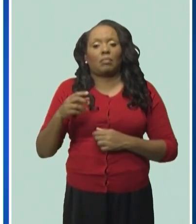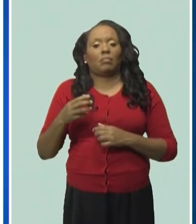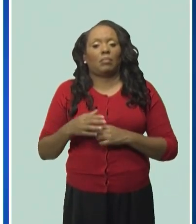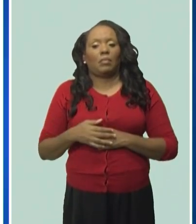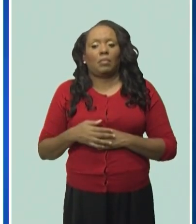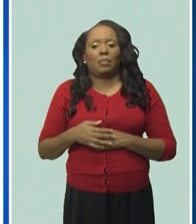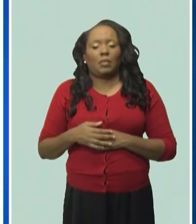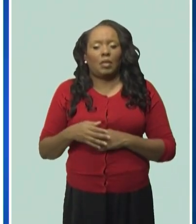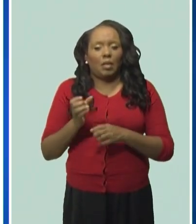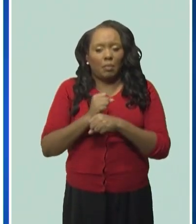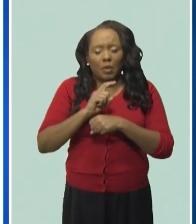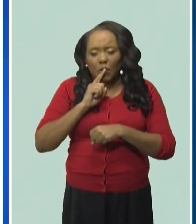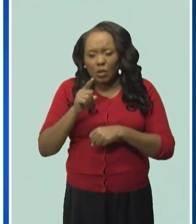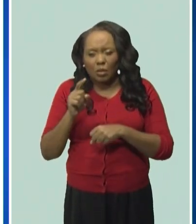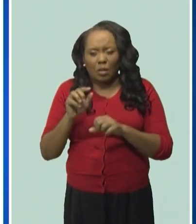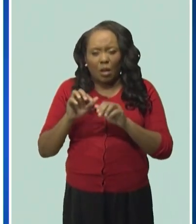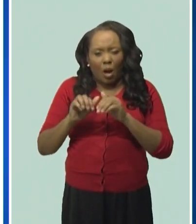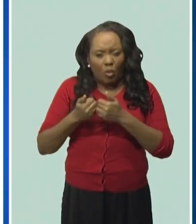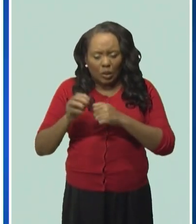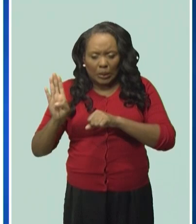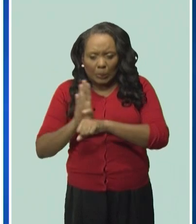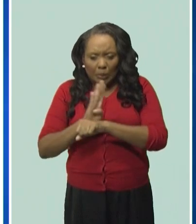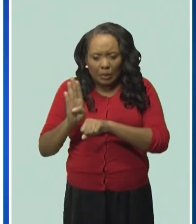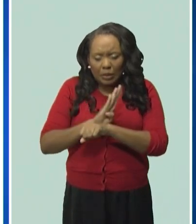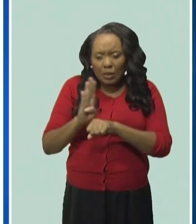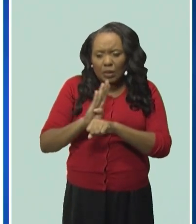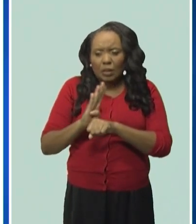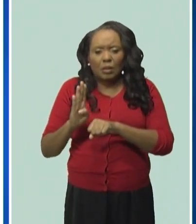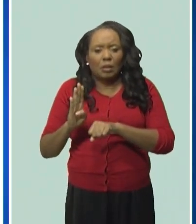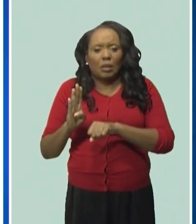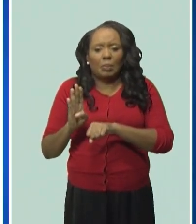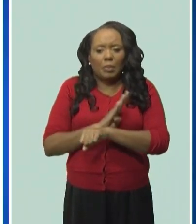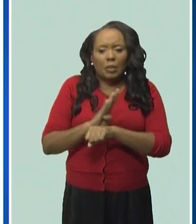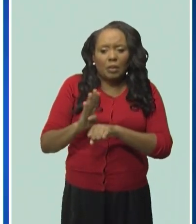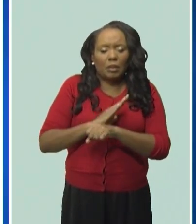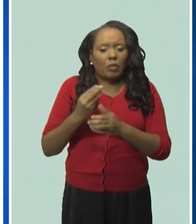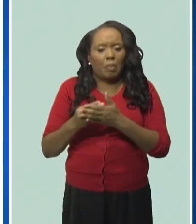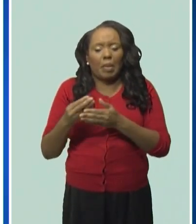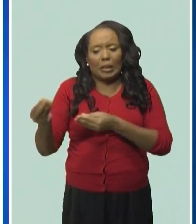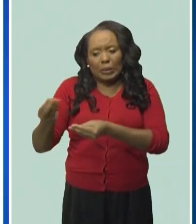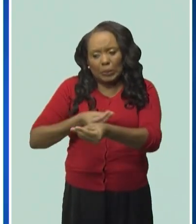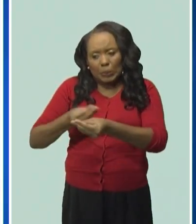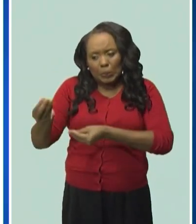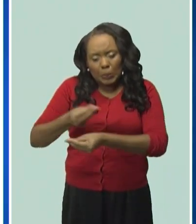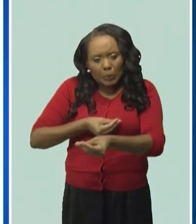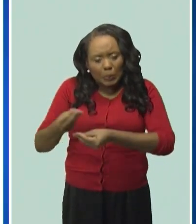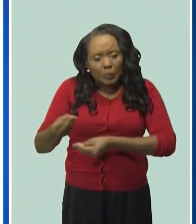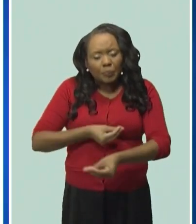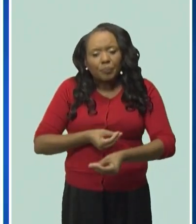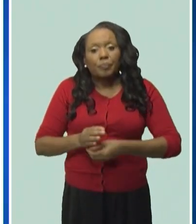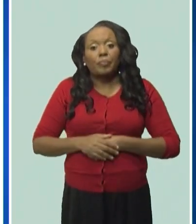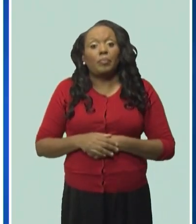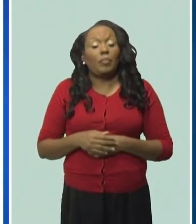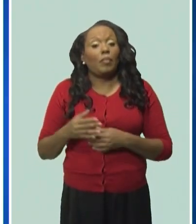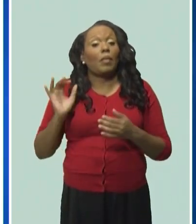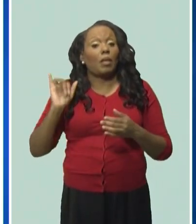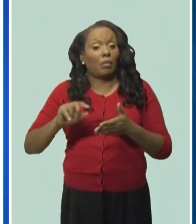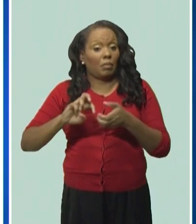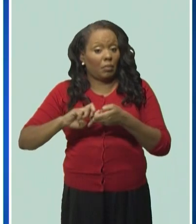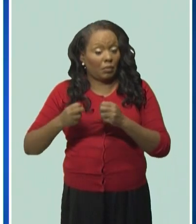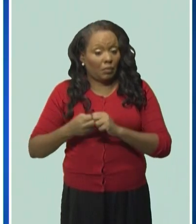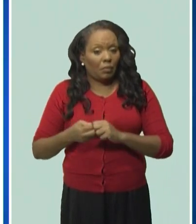of due diligence on money transfers in and out of Barbados. And that presented problems for us. But now that we've got off of